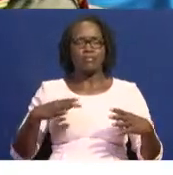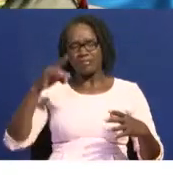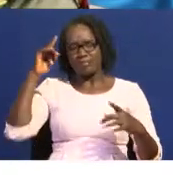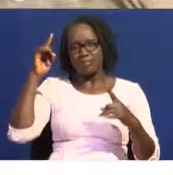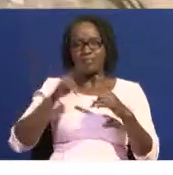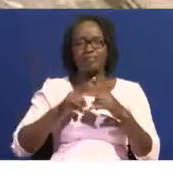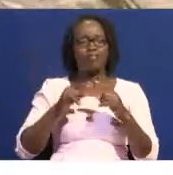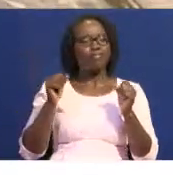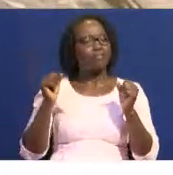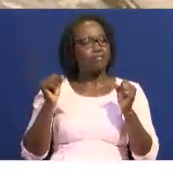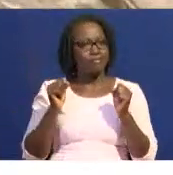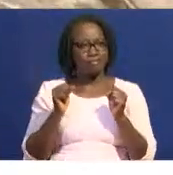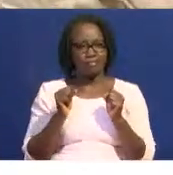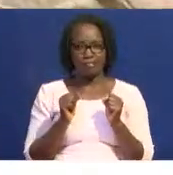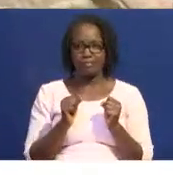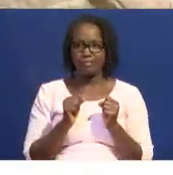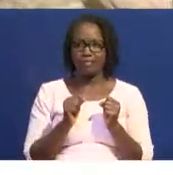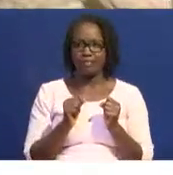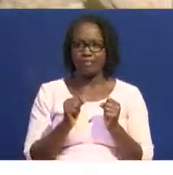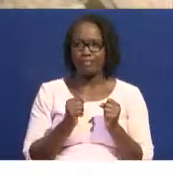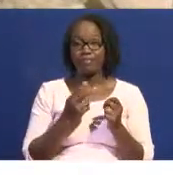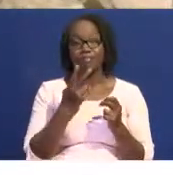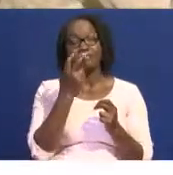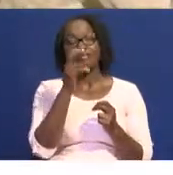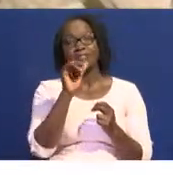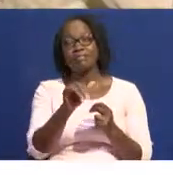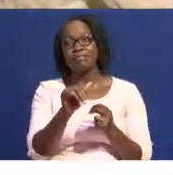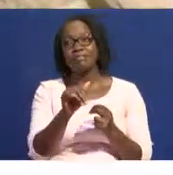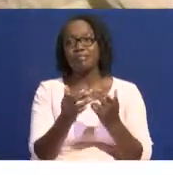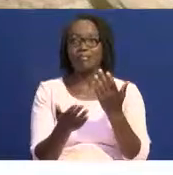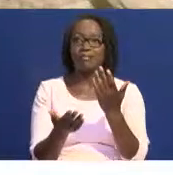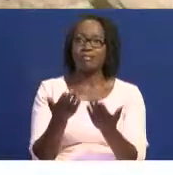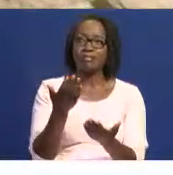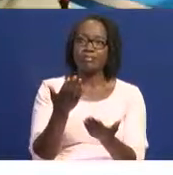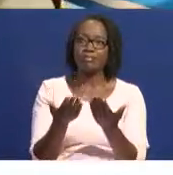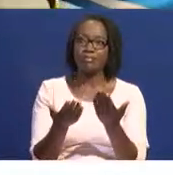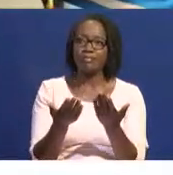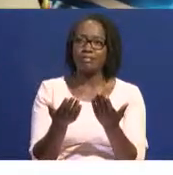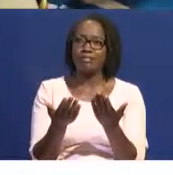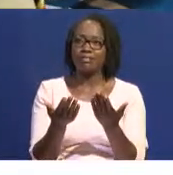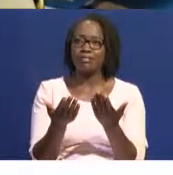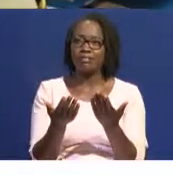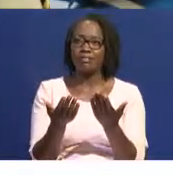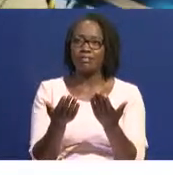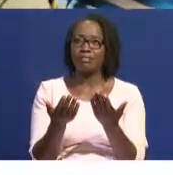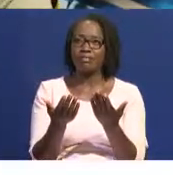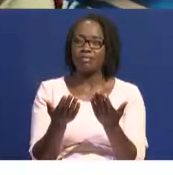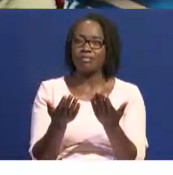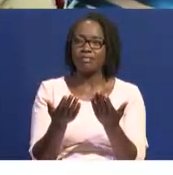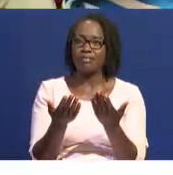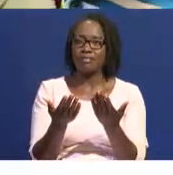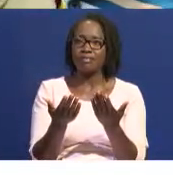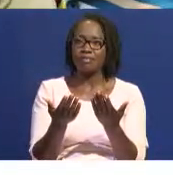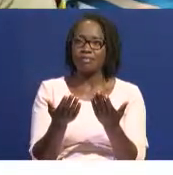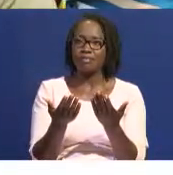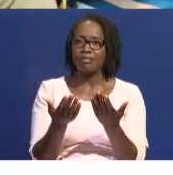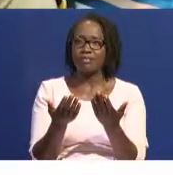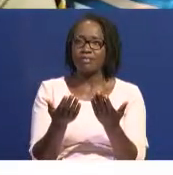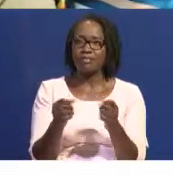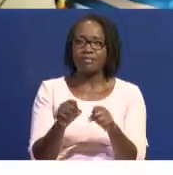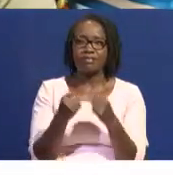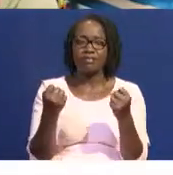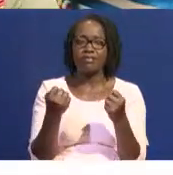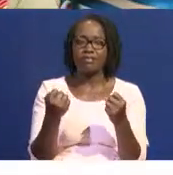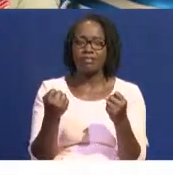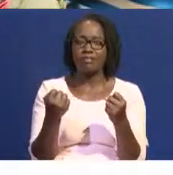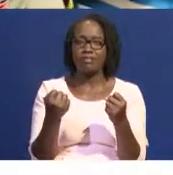was cool. We only suspect that it might be a debris from a